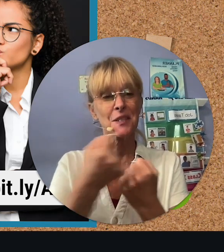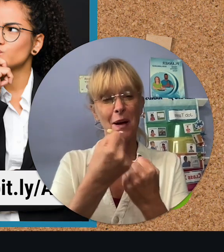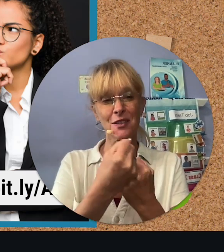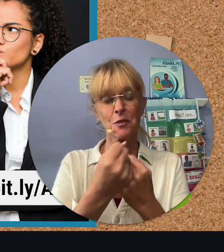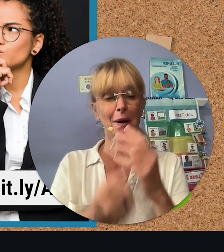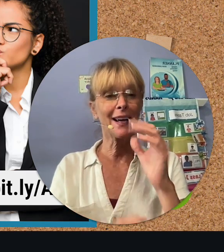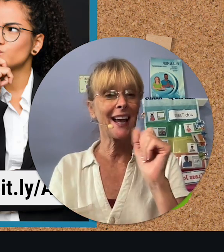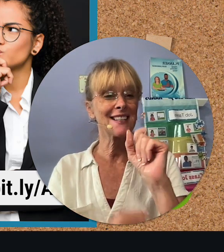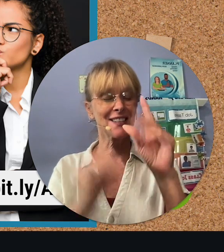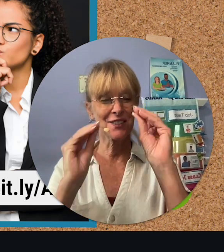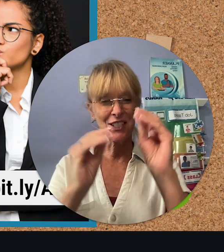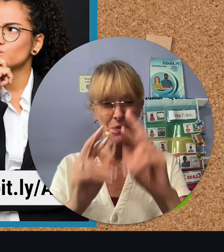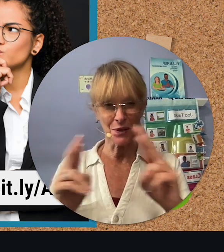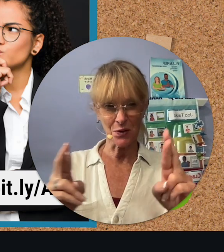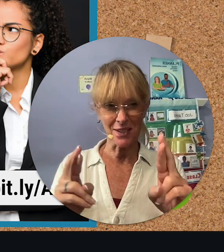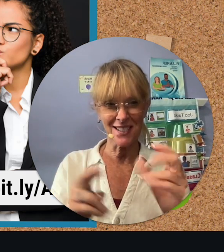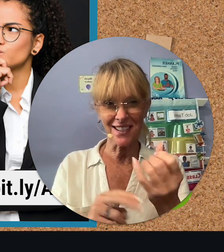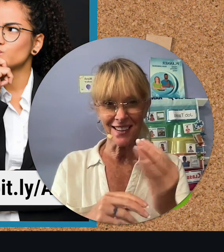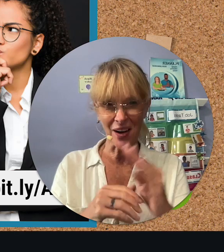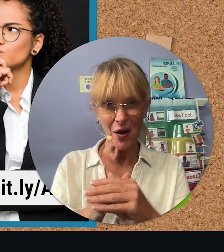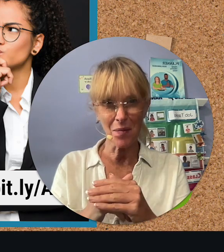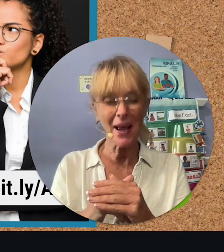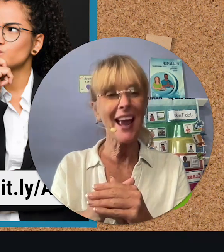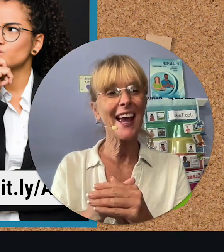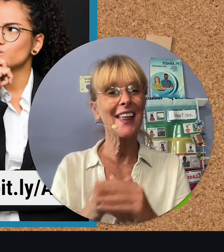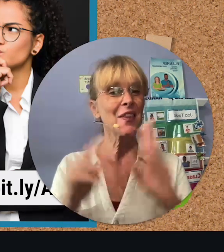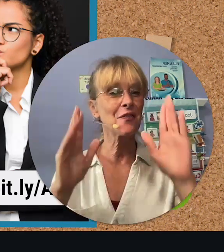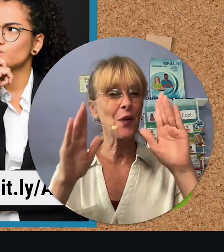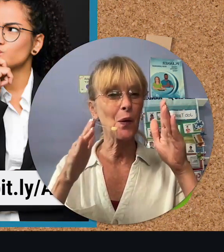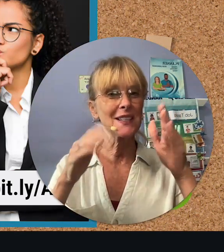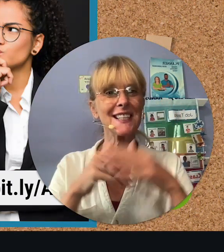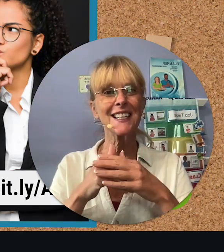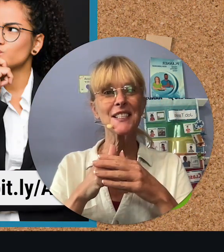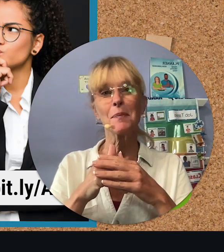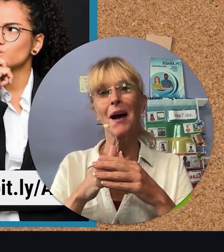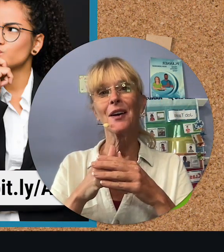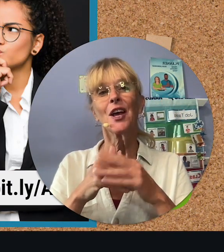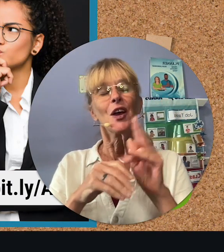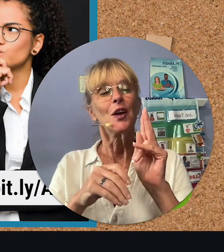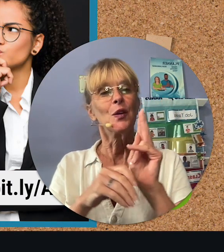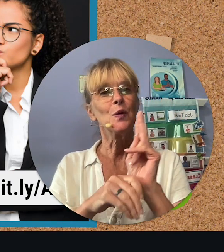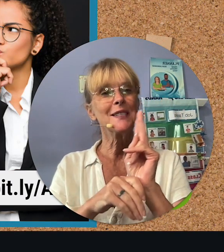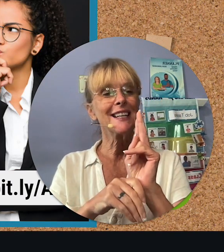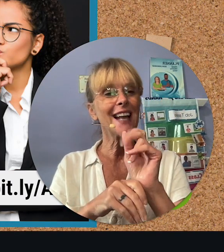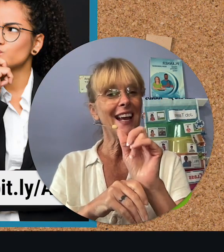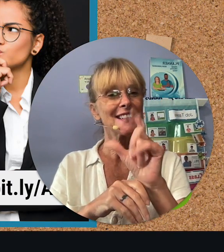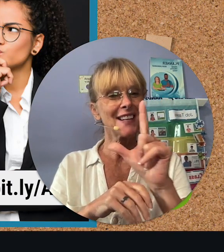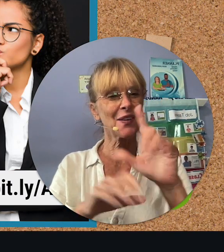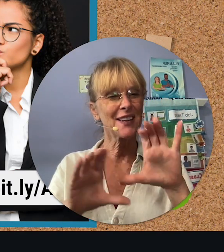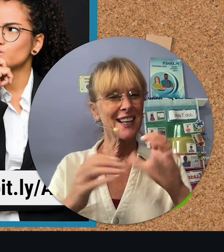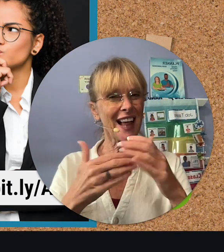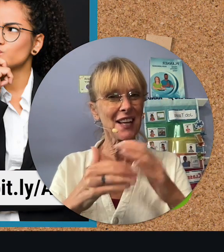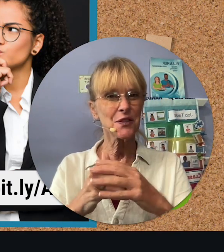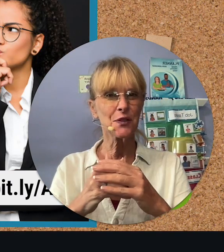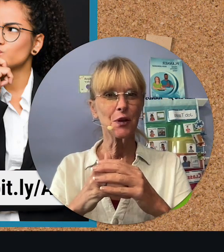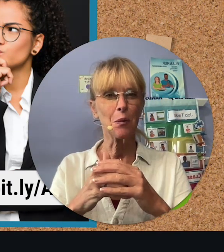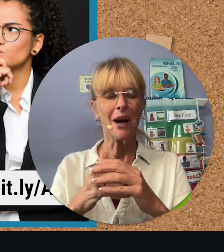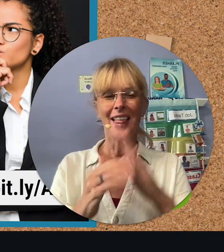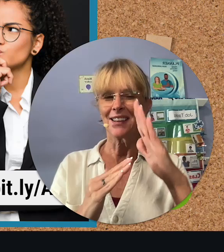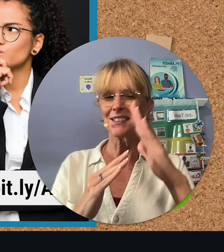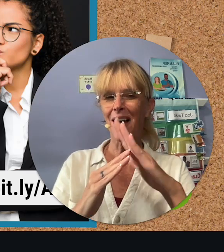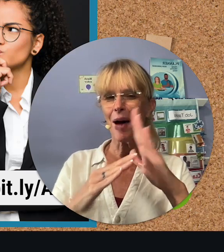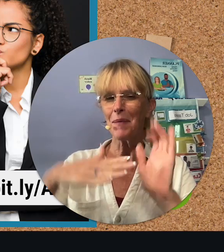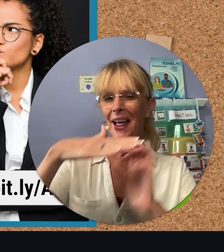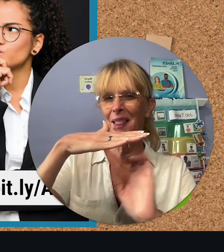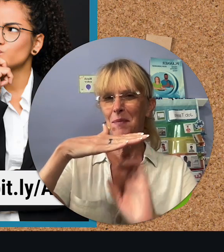This is sponsored by ASLTeachingResources.com, and the focus is about using ASL in the classroom,